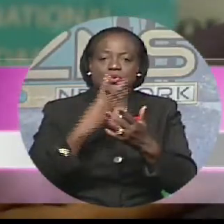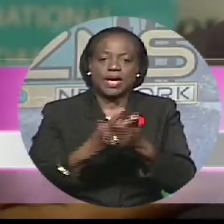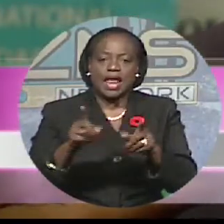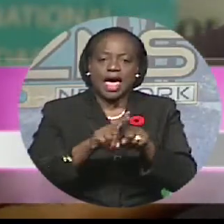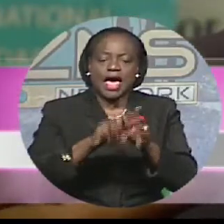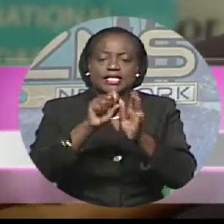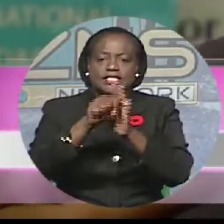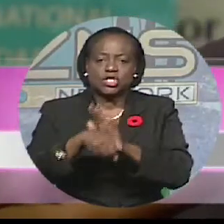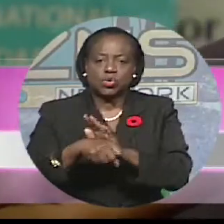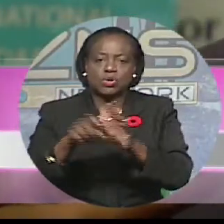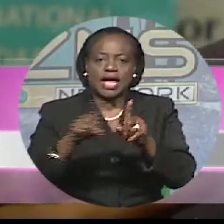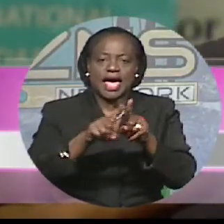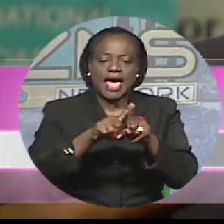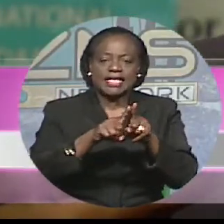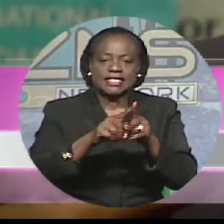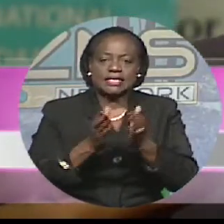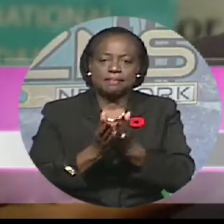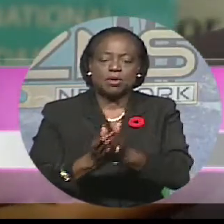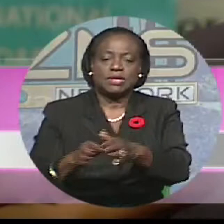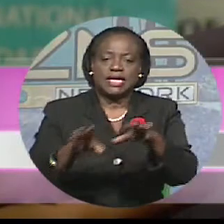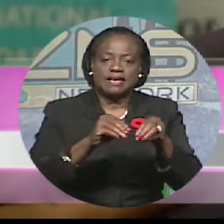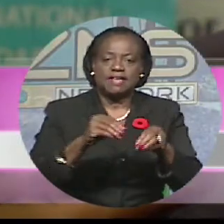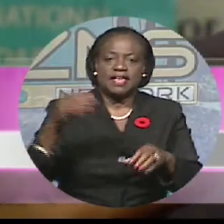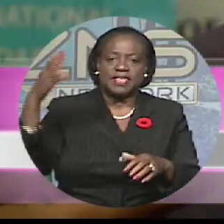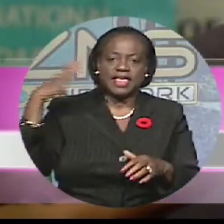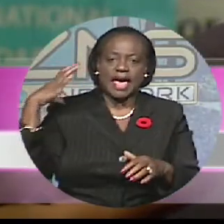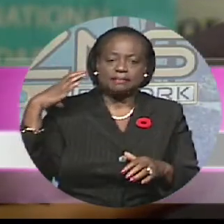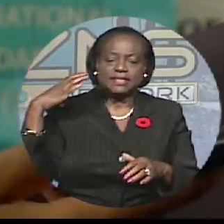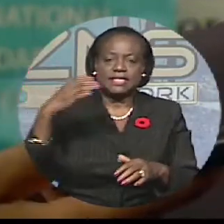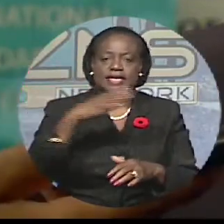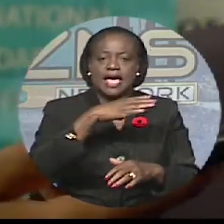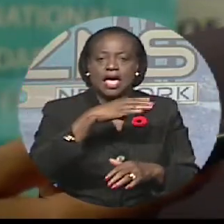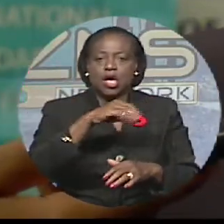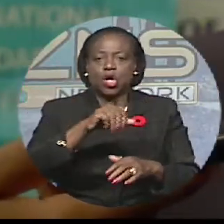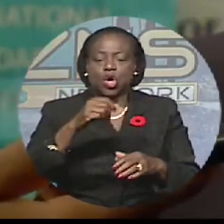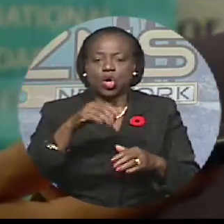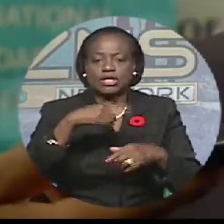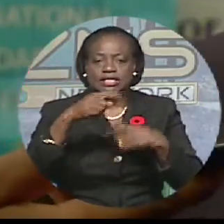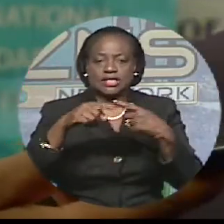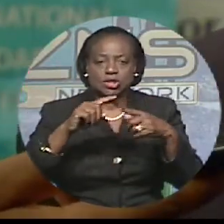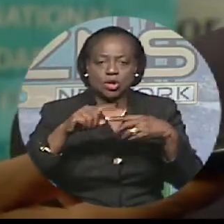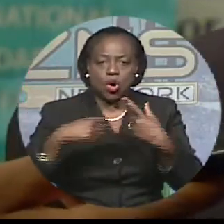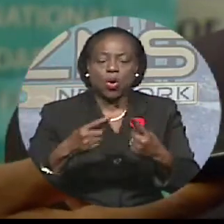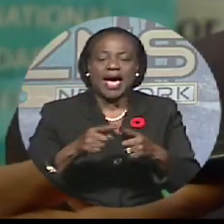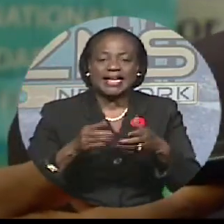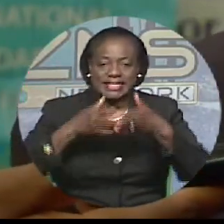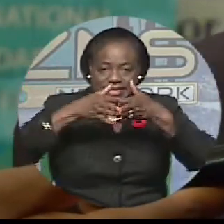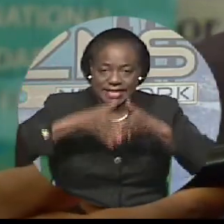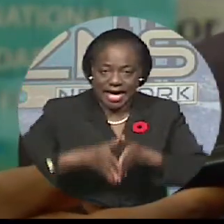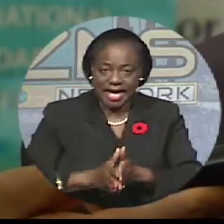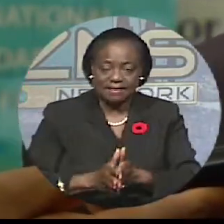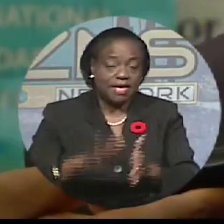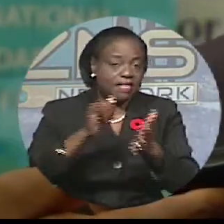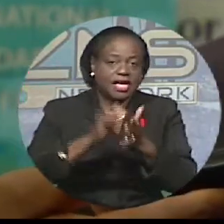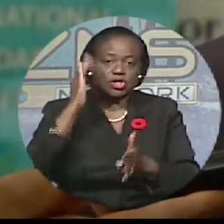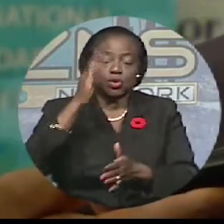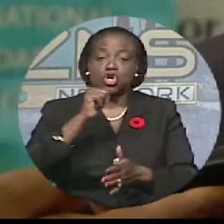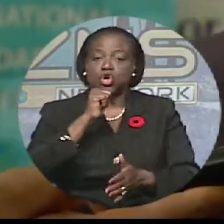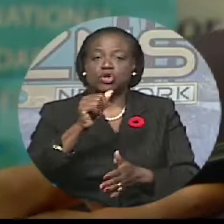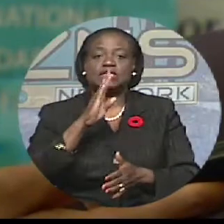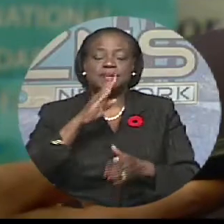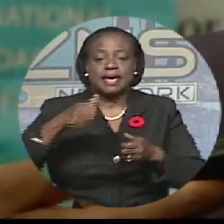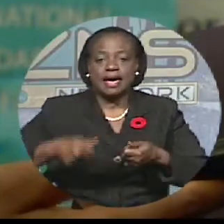engineers go overboard and dive as if they were fishermen. That's not going to be allowed to